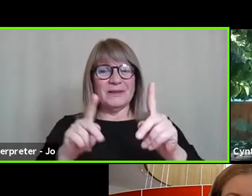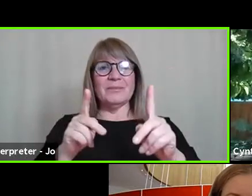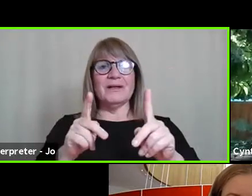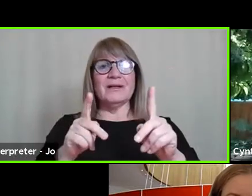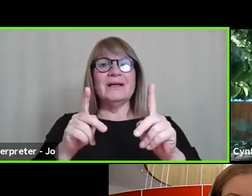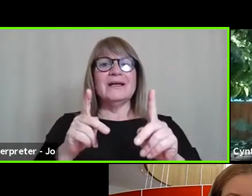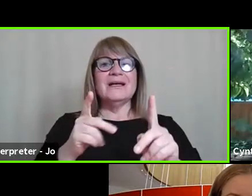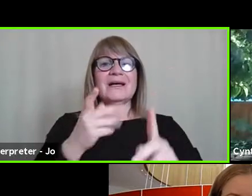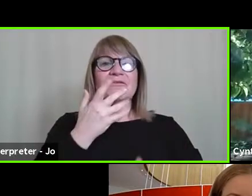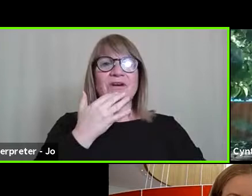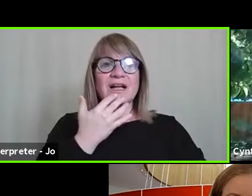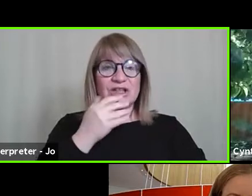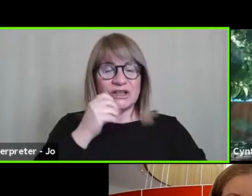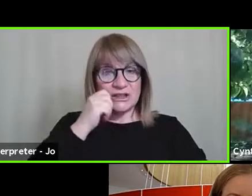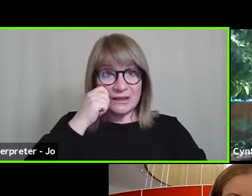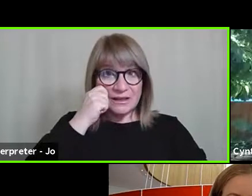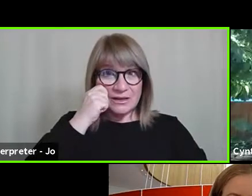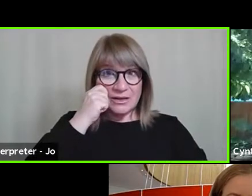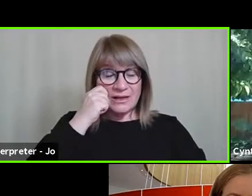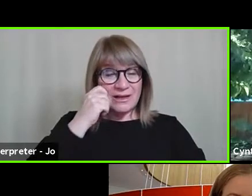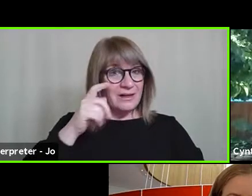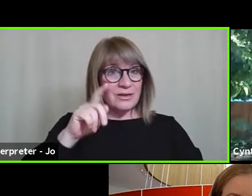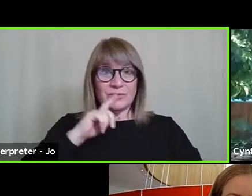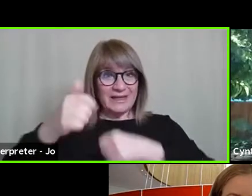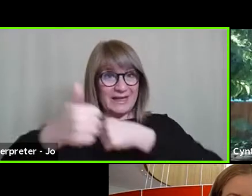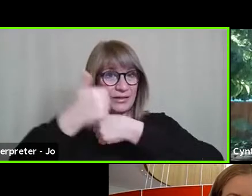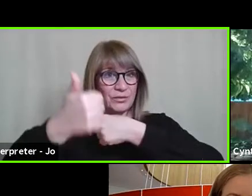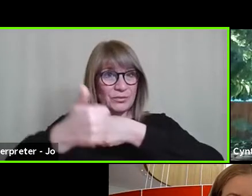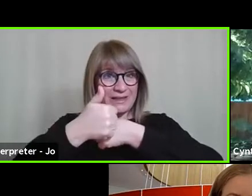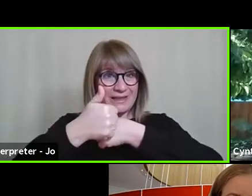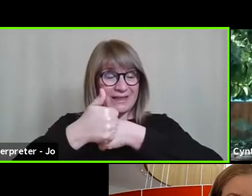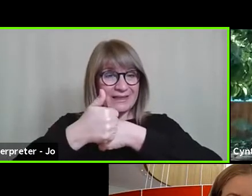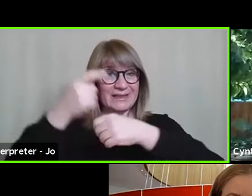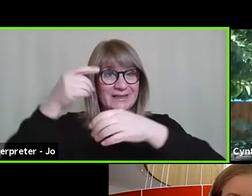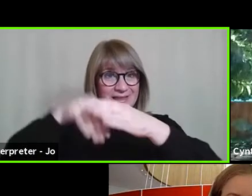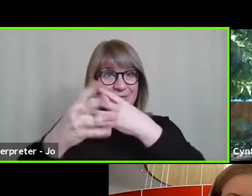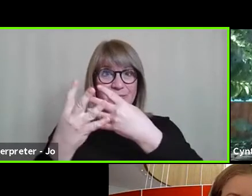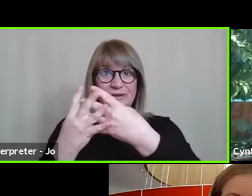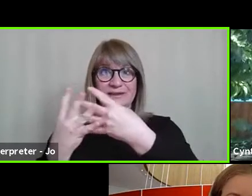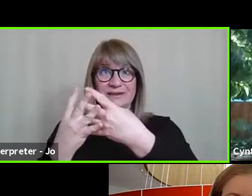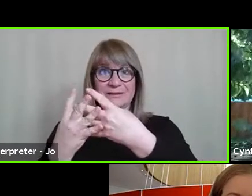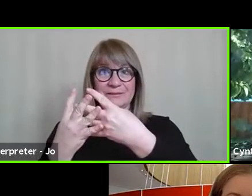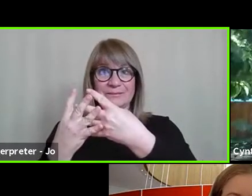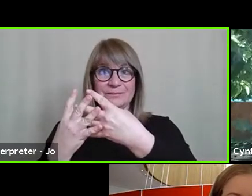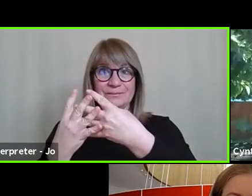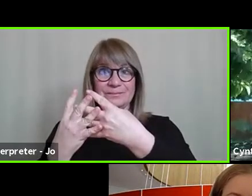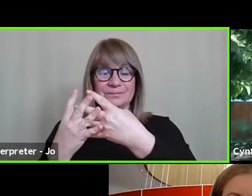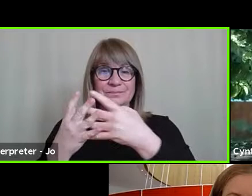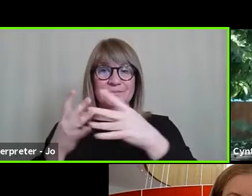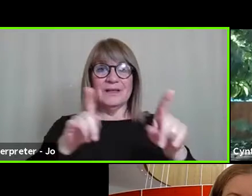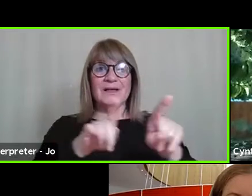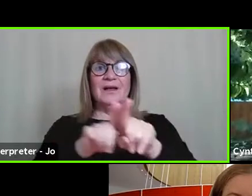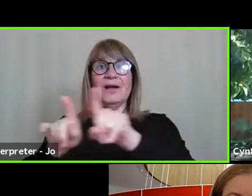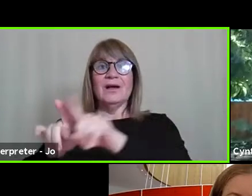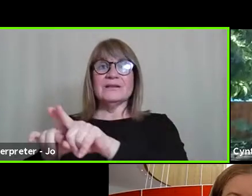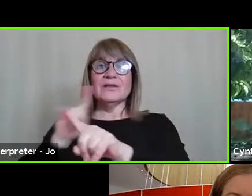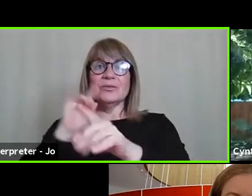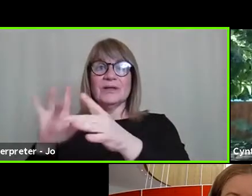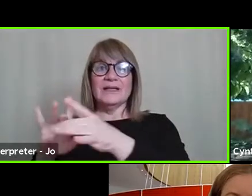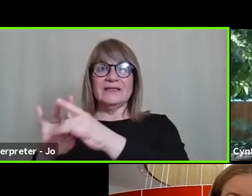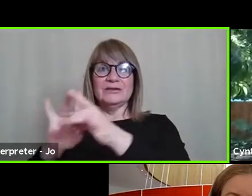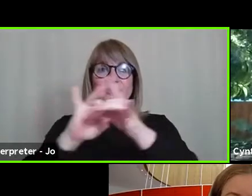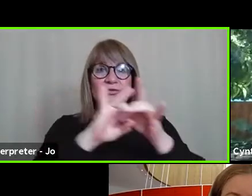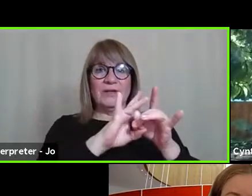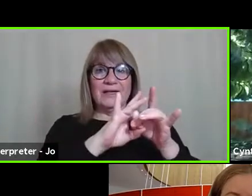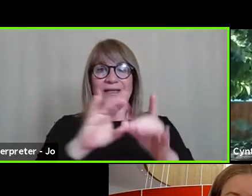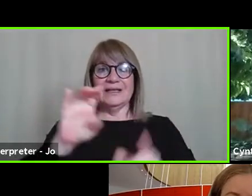through the threat of imprisonment and um it also really tied the eugenics